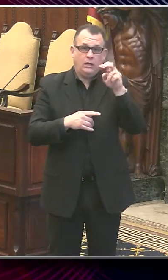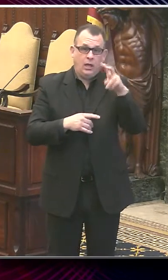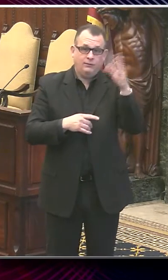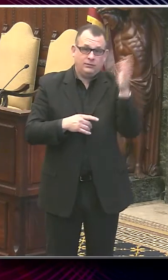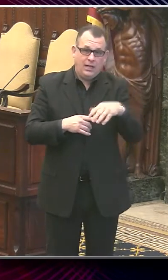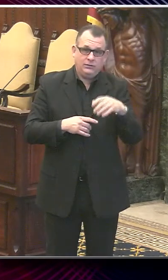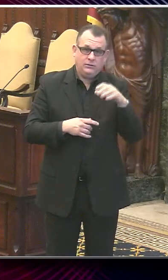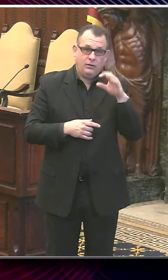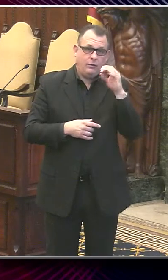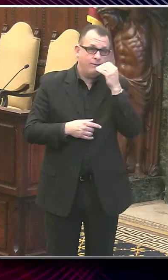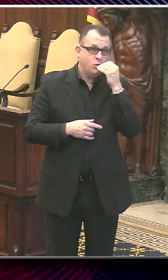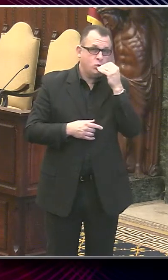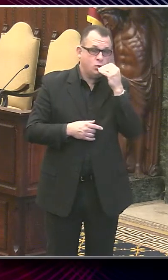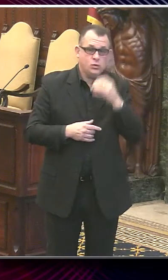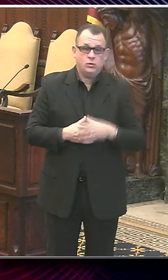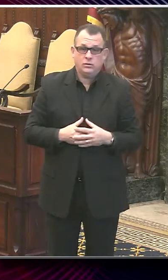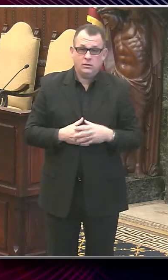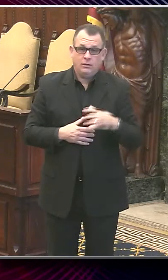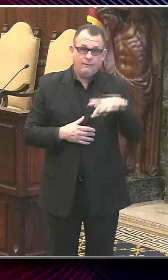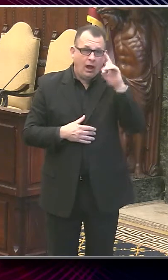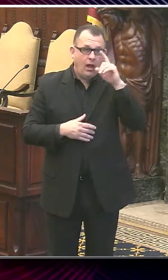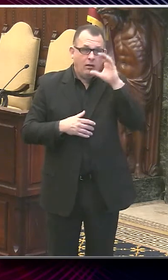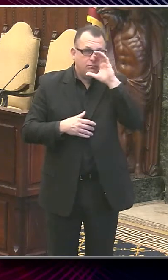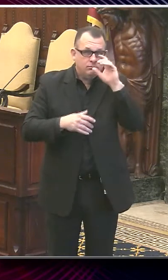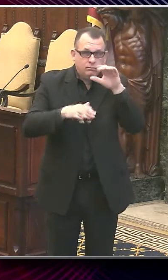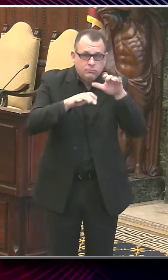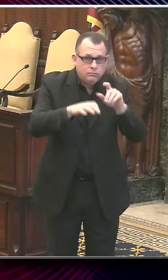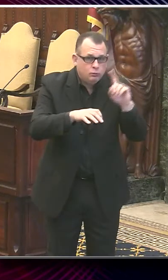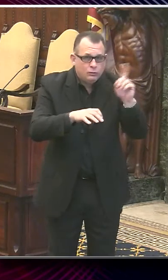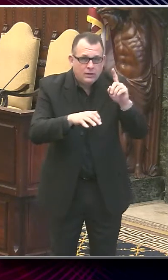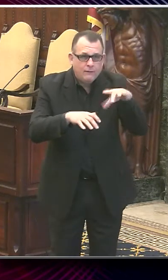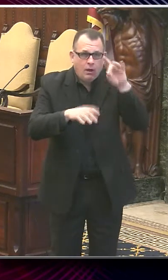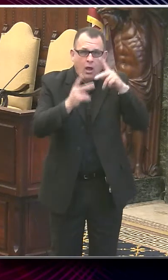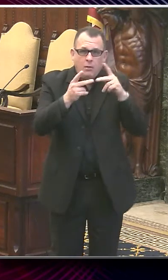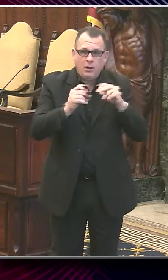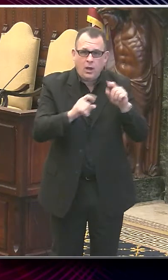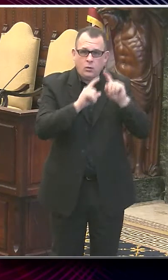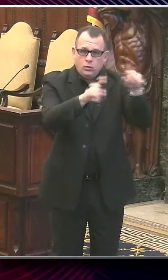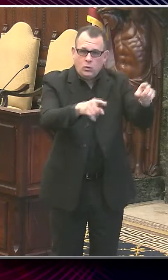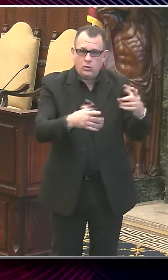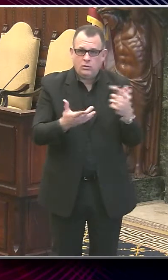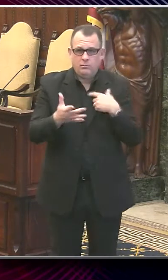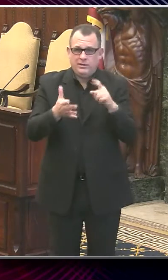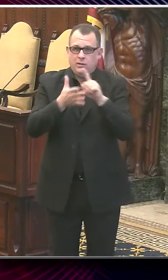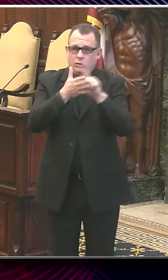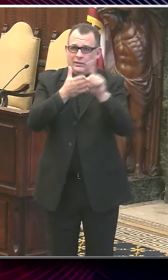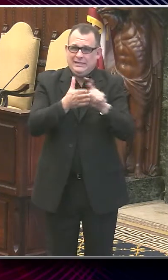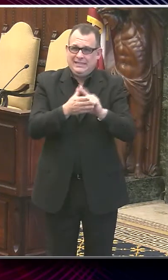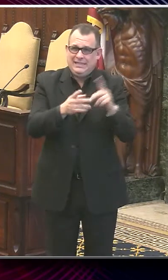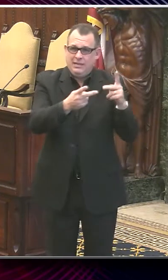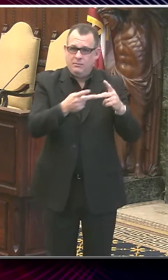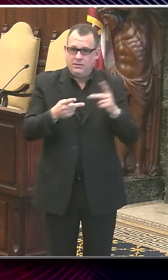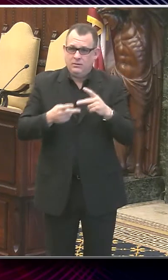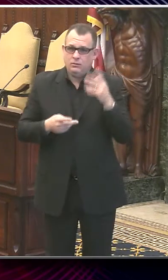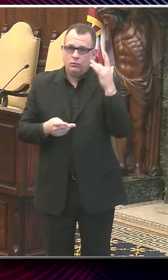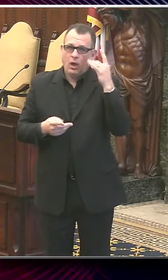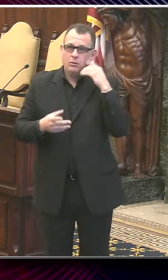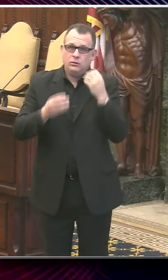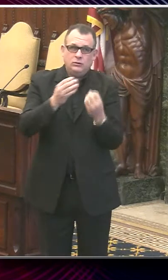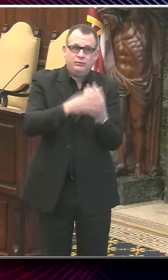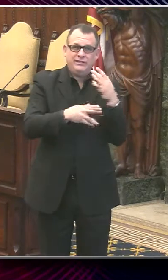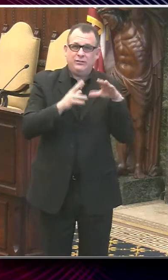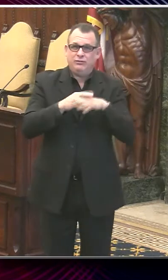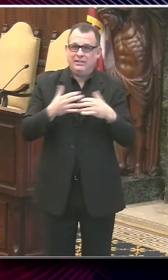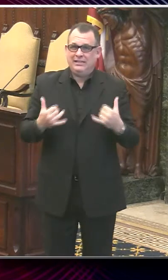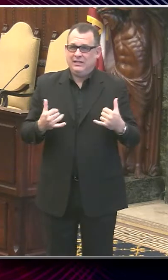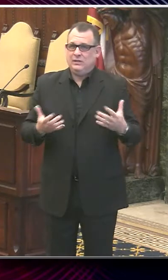phila.gov/food to find additional food for your household, especially while our regular weekly sites are closed for spring break. And now Dr. Farley